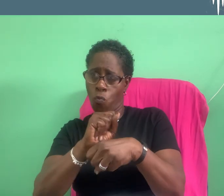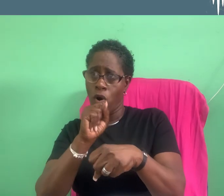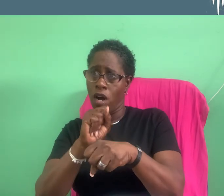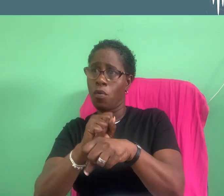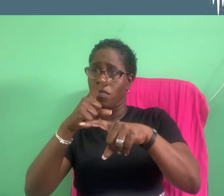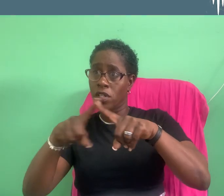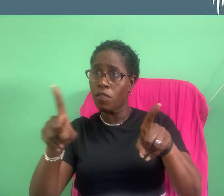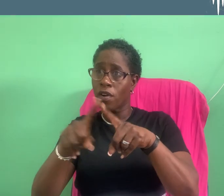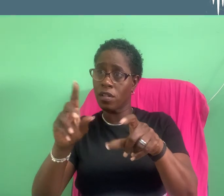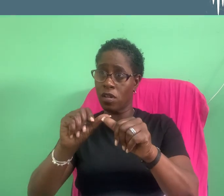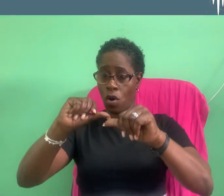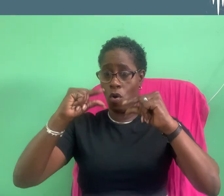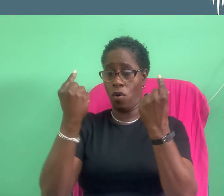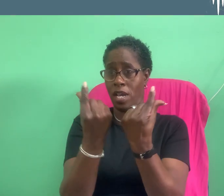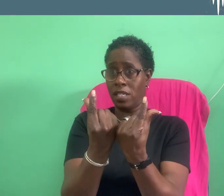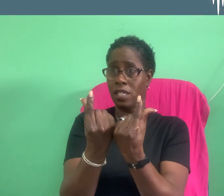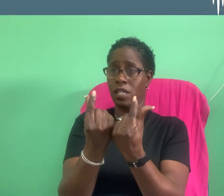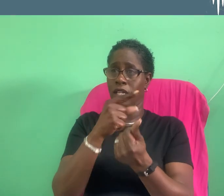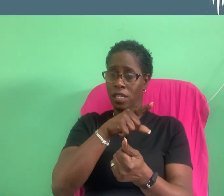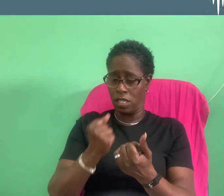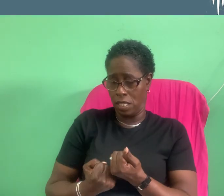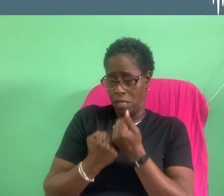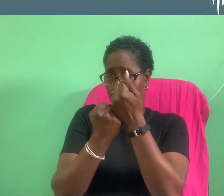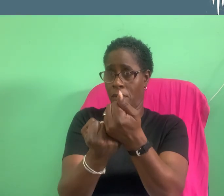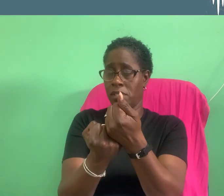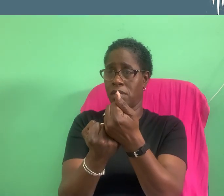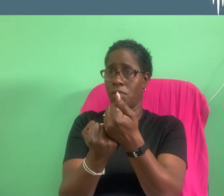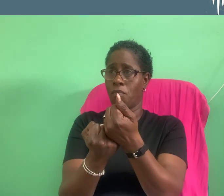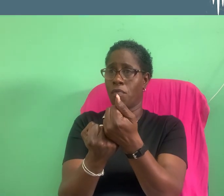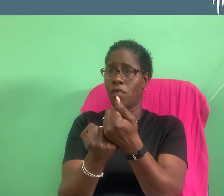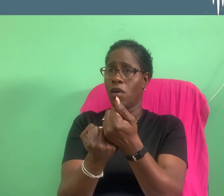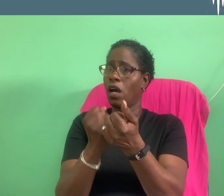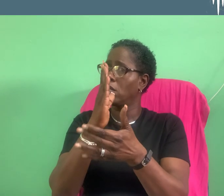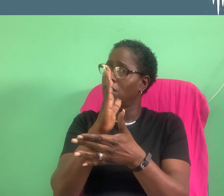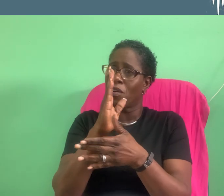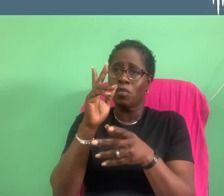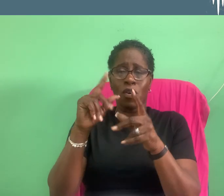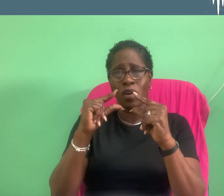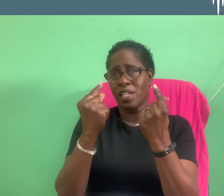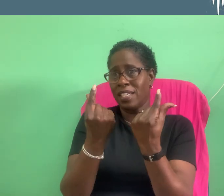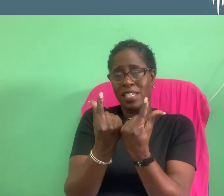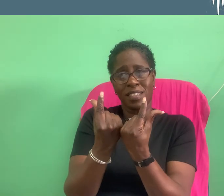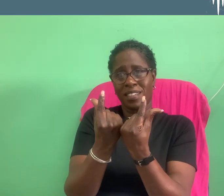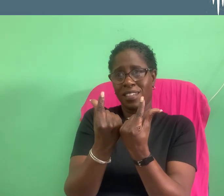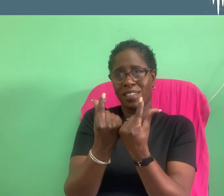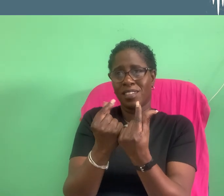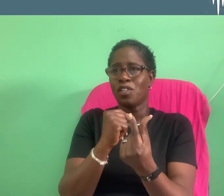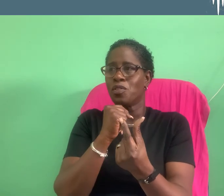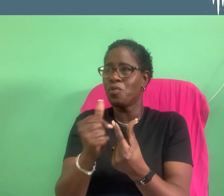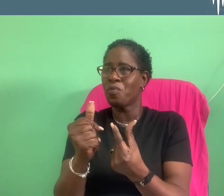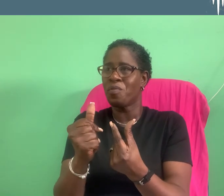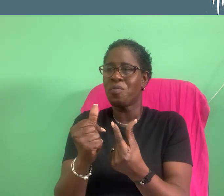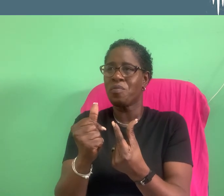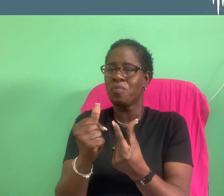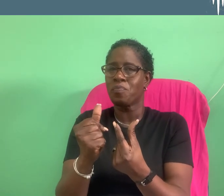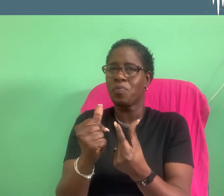and helped to support where they didn't even really have community partners outside of